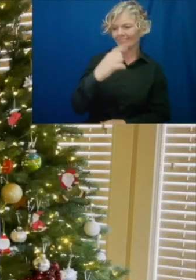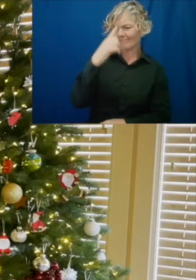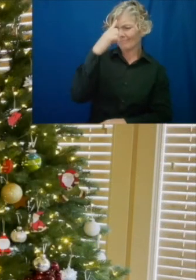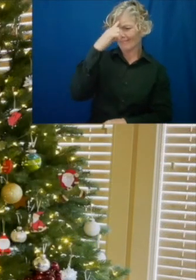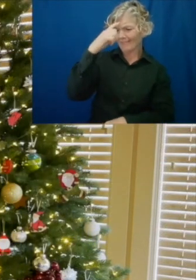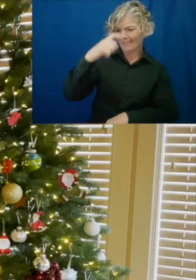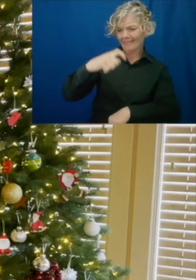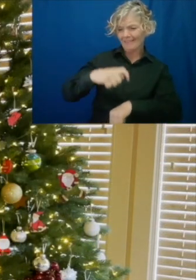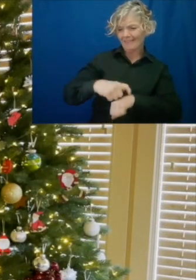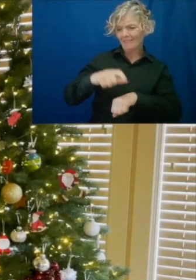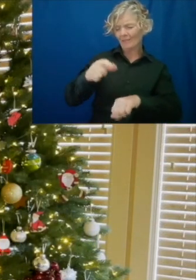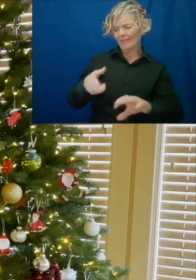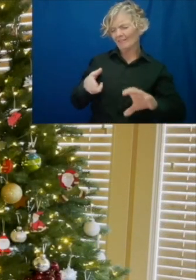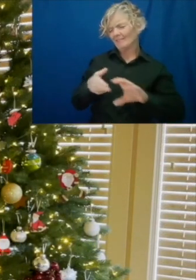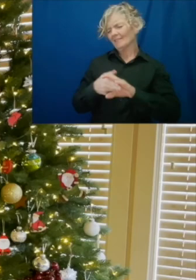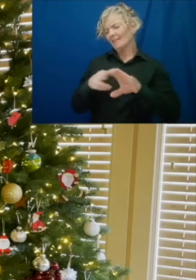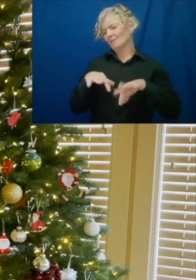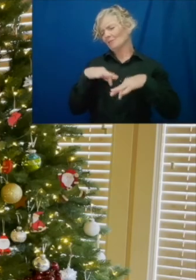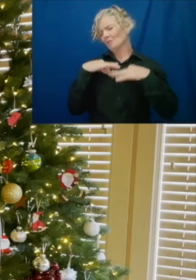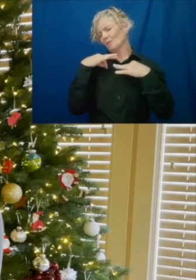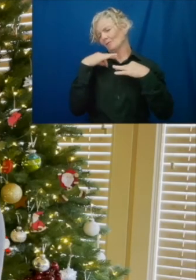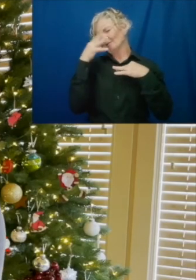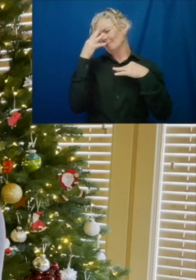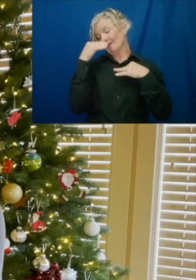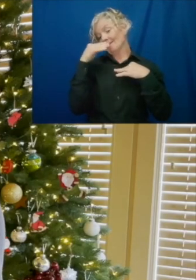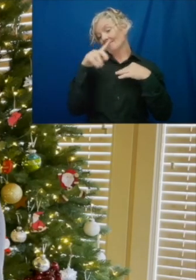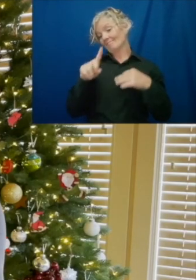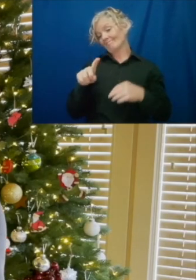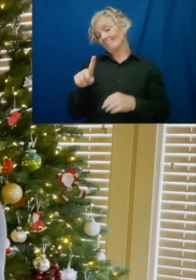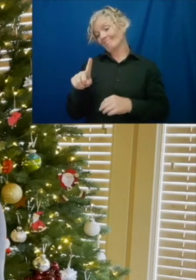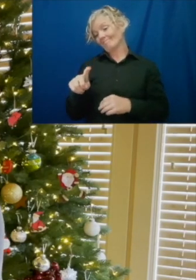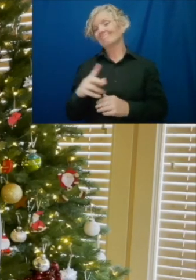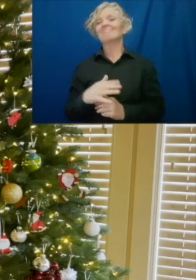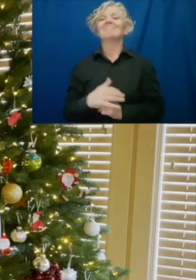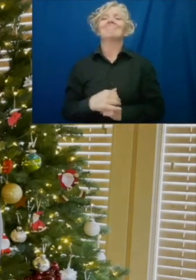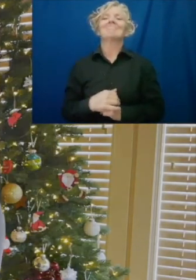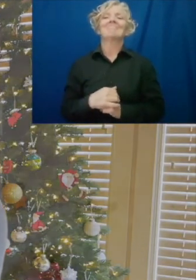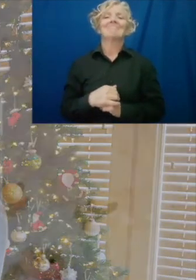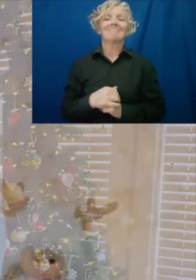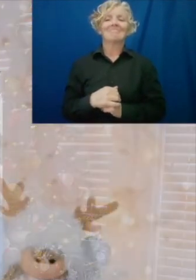The one, don't you think it's time you were in bed?